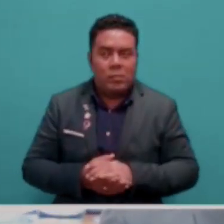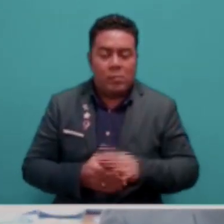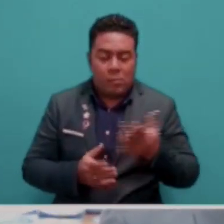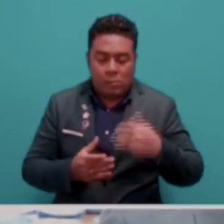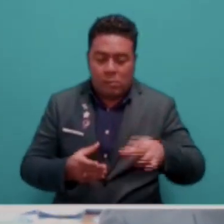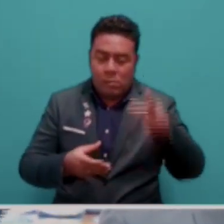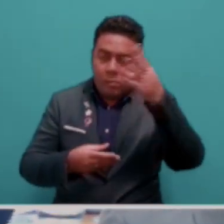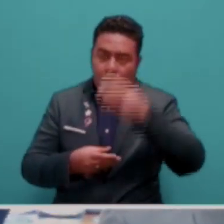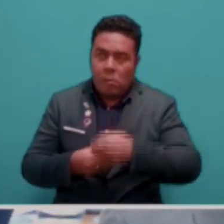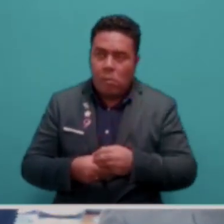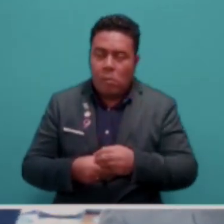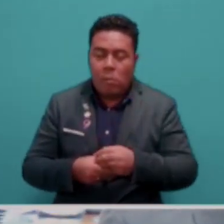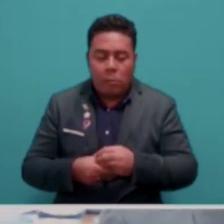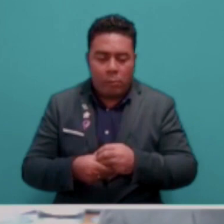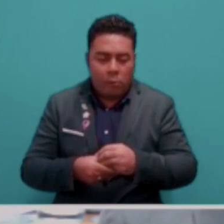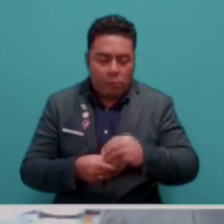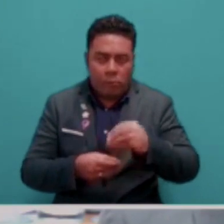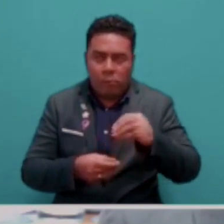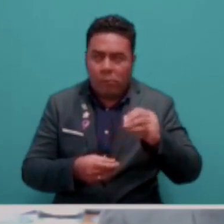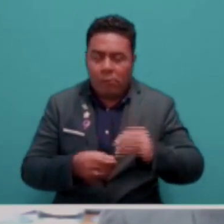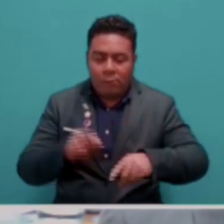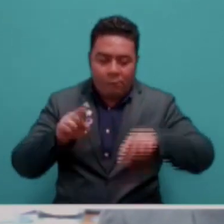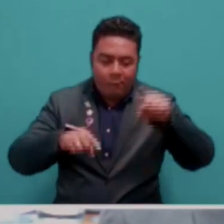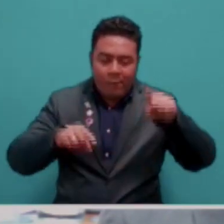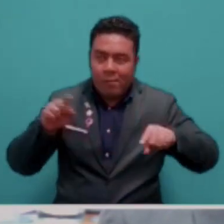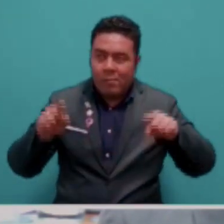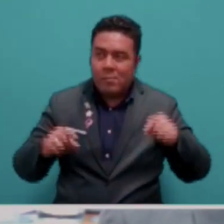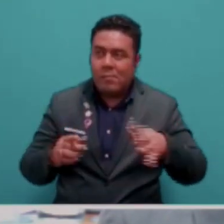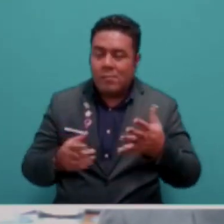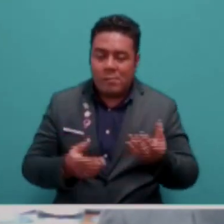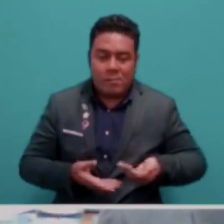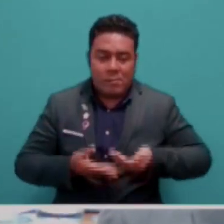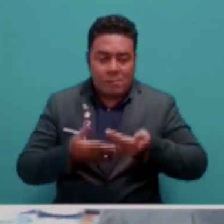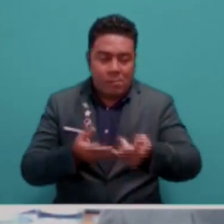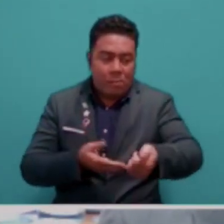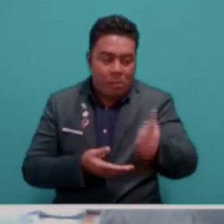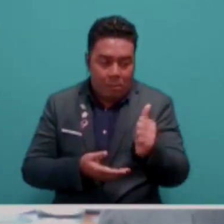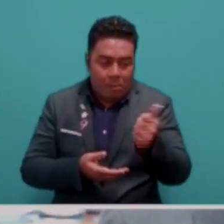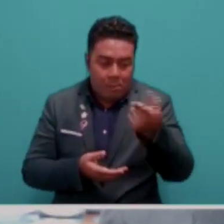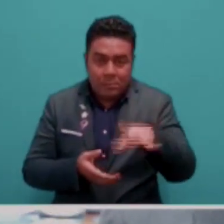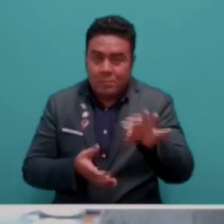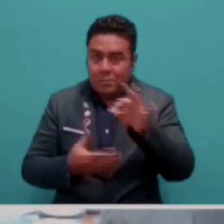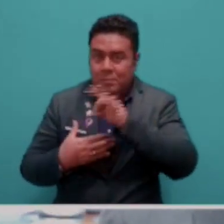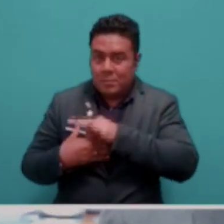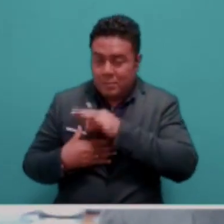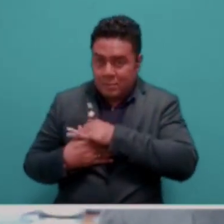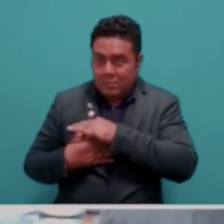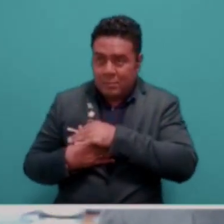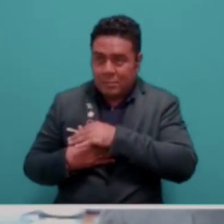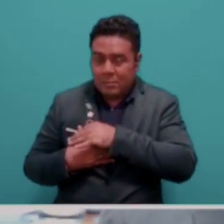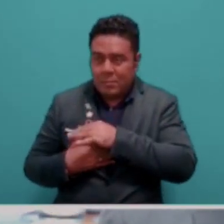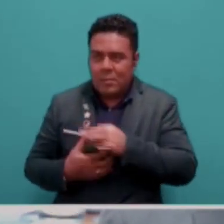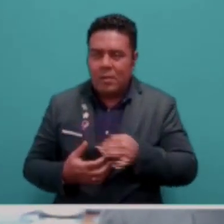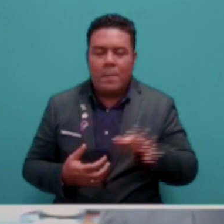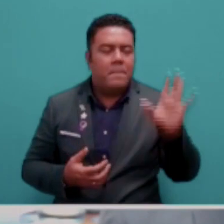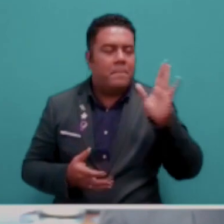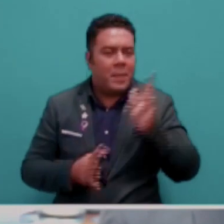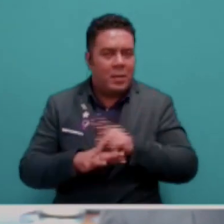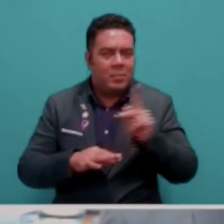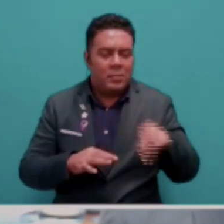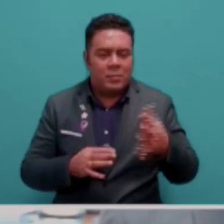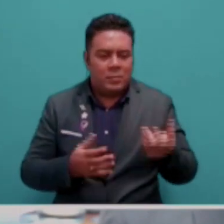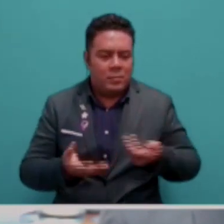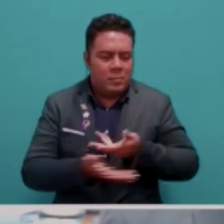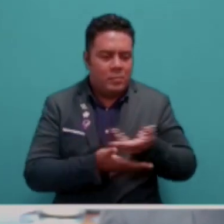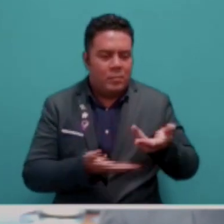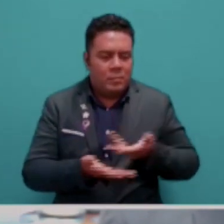the remuneration to be prescribed in a determination that relates to allowances and benefits, Parliament must also have